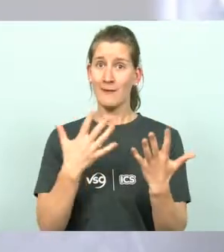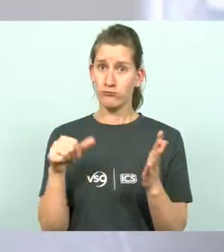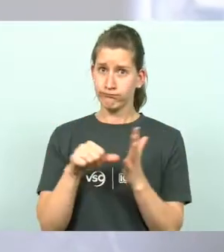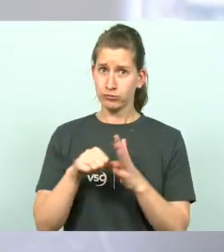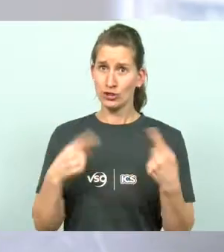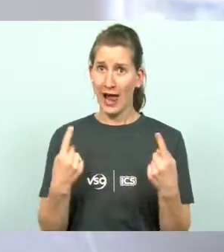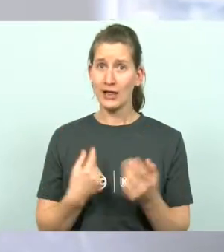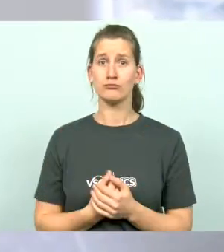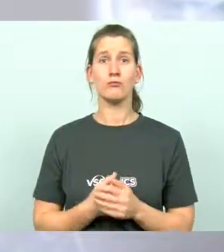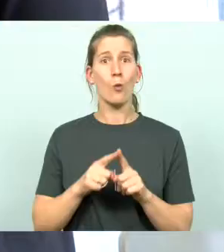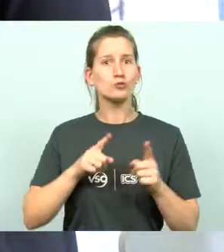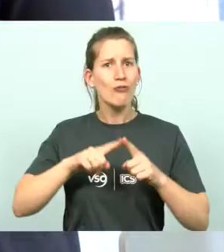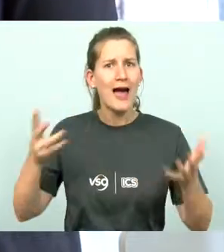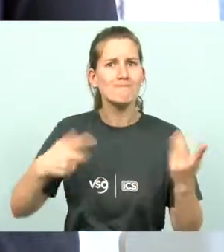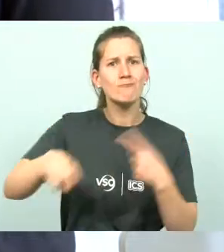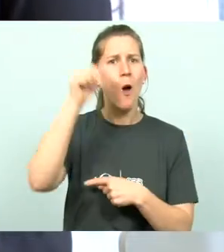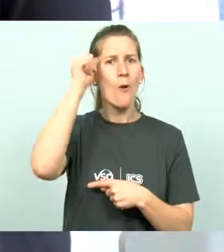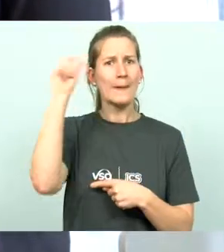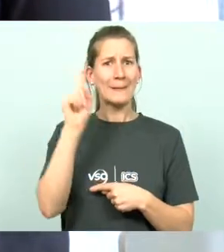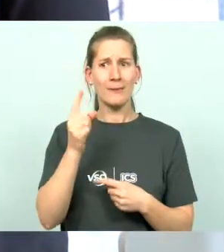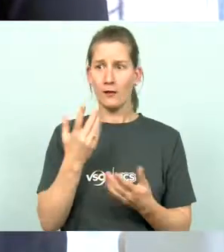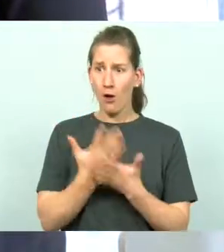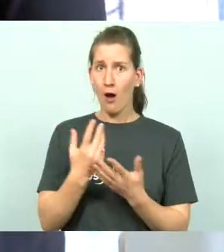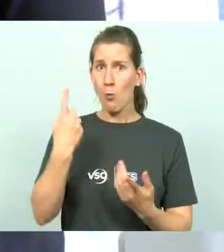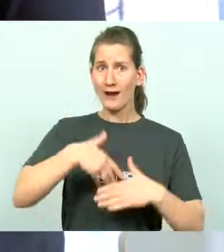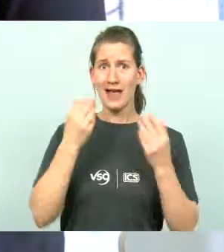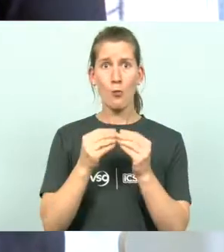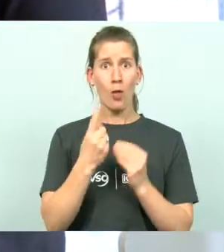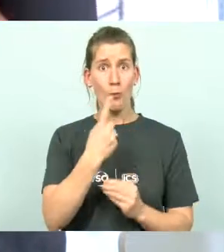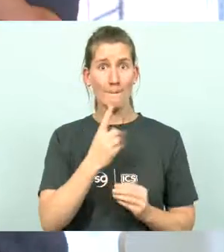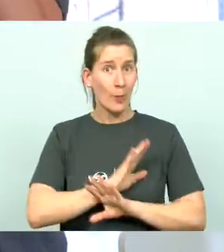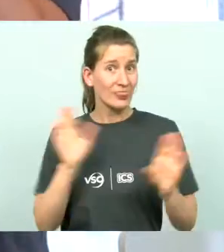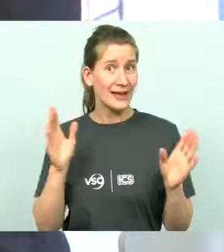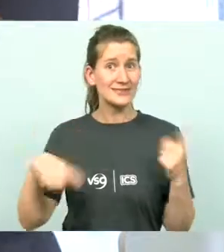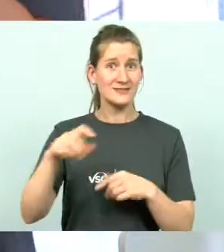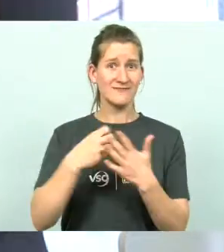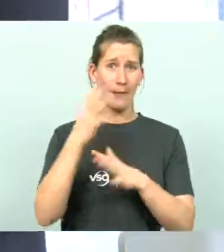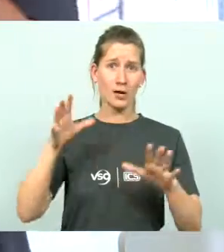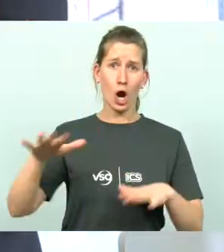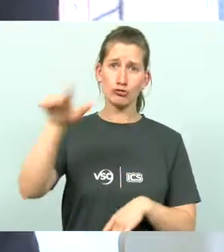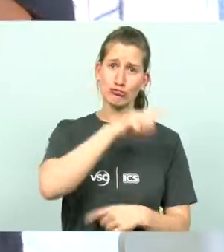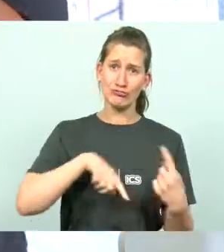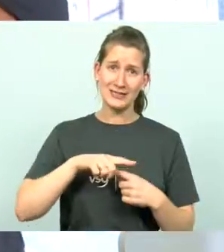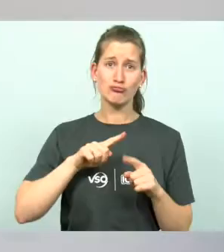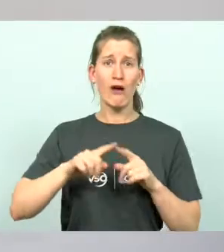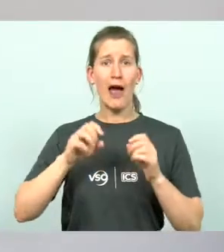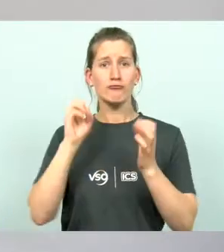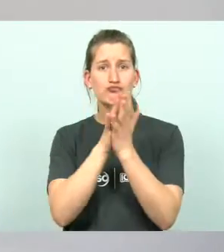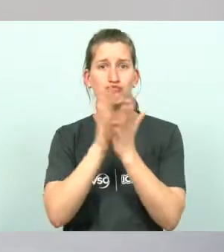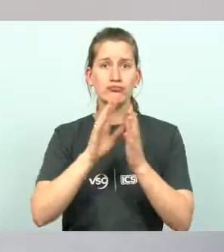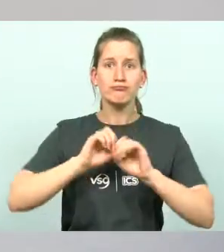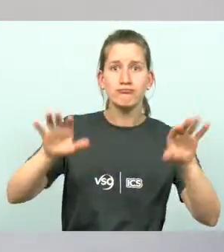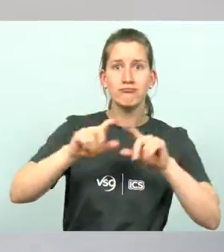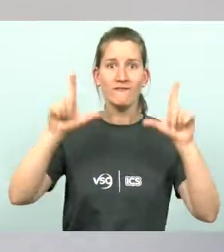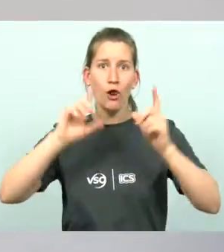also raises awareness of people who live under £1 a day in developing countries. Keep your Facebook up to date or even set up a blog. Give it